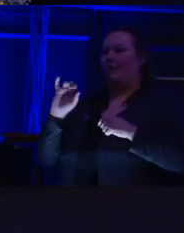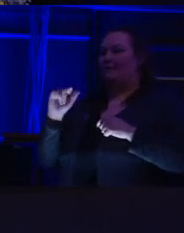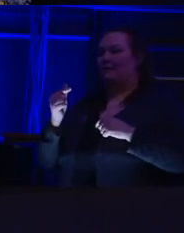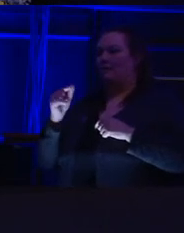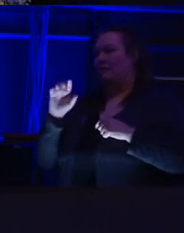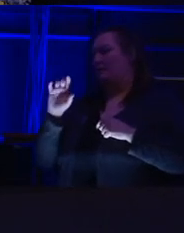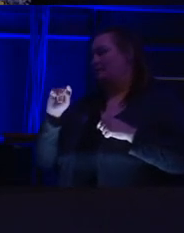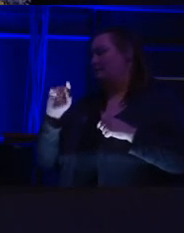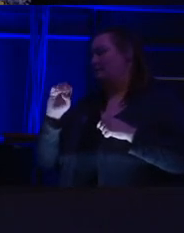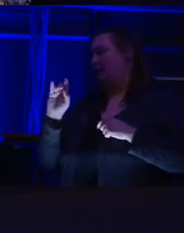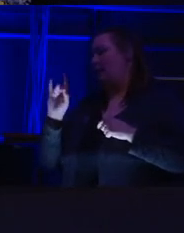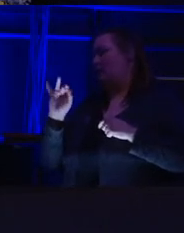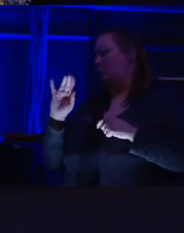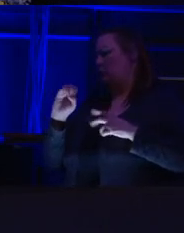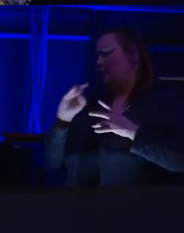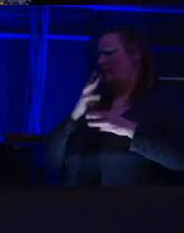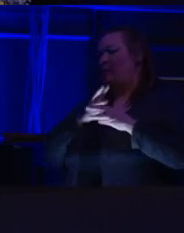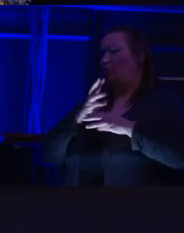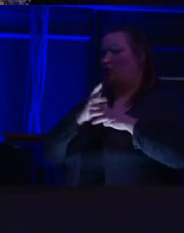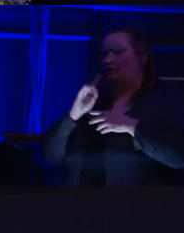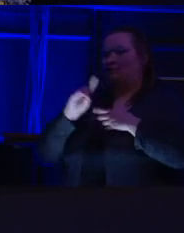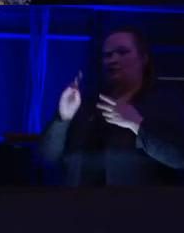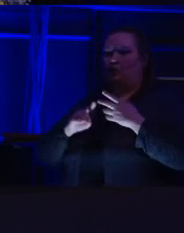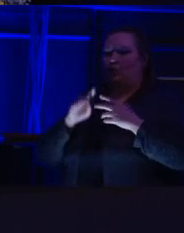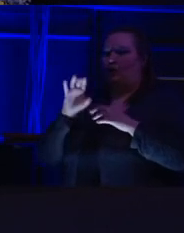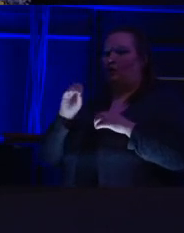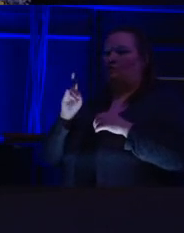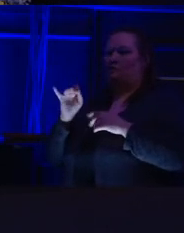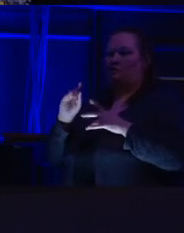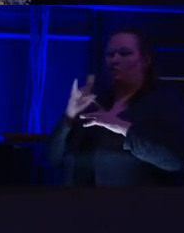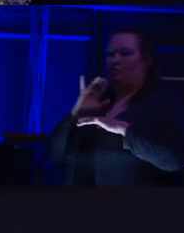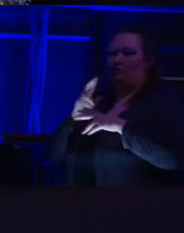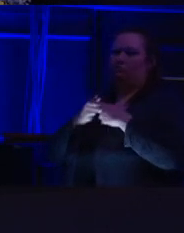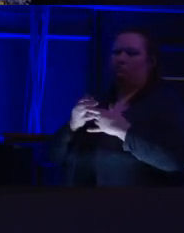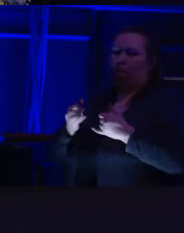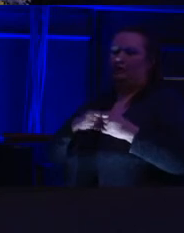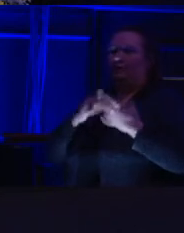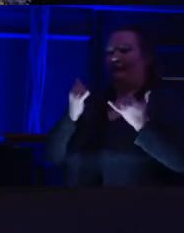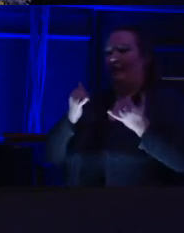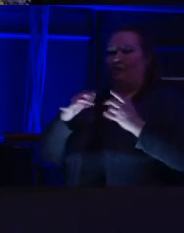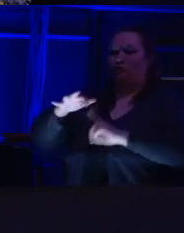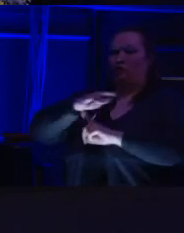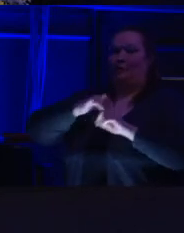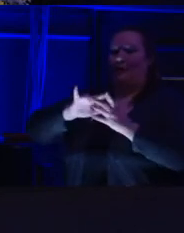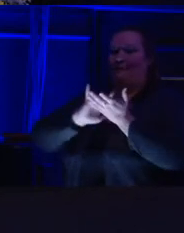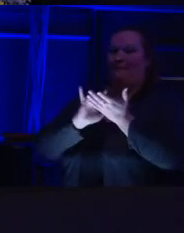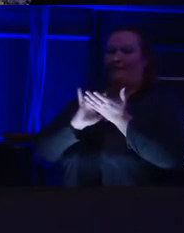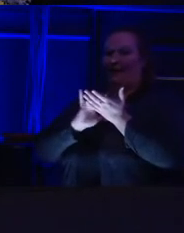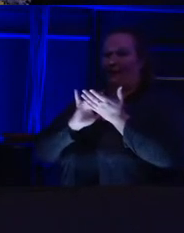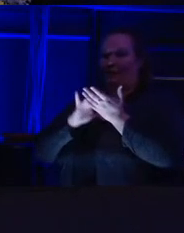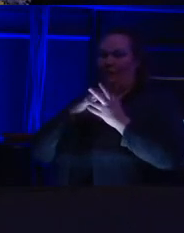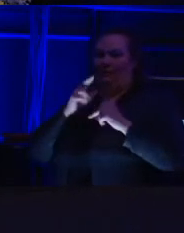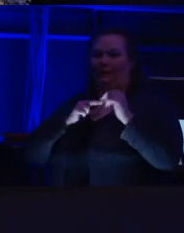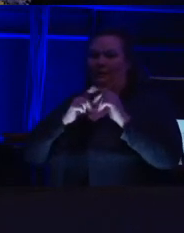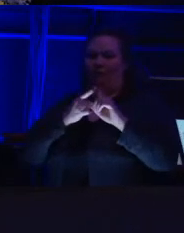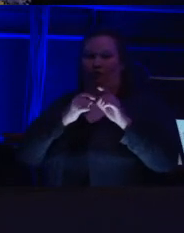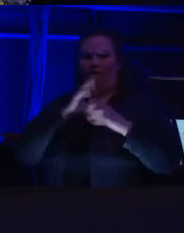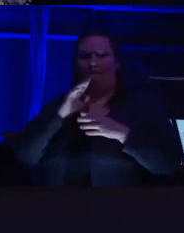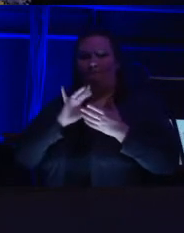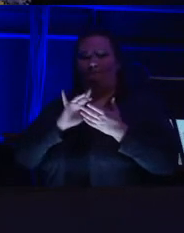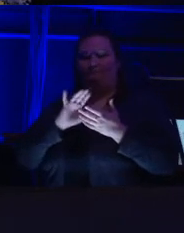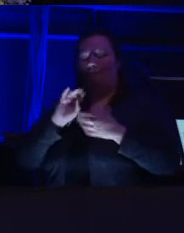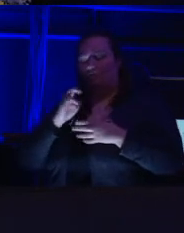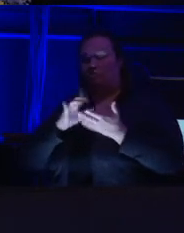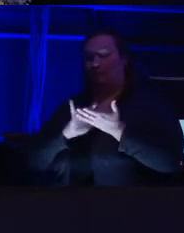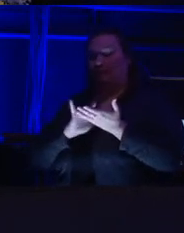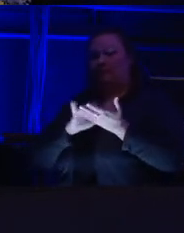world at what's now called the Detroit Observatory, now surrounded by medical buildings of Michigan Medicine. And the